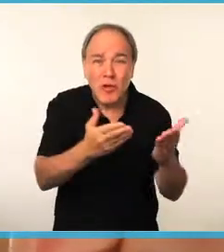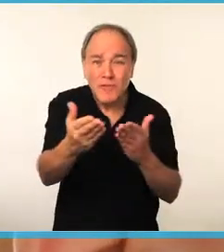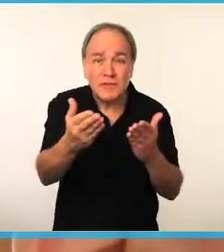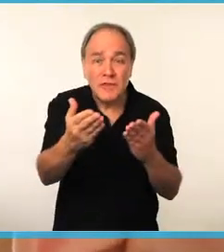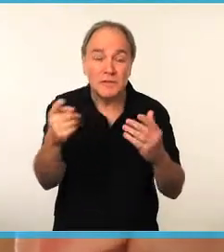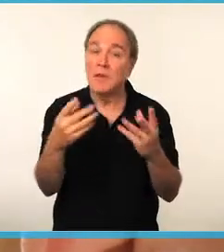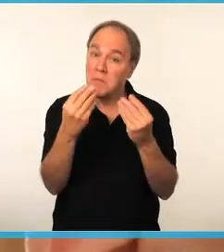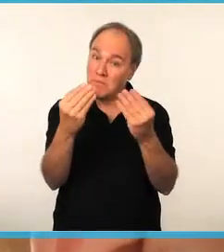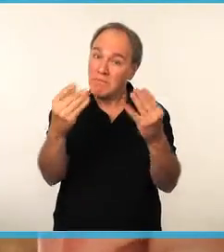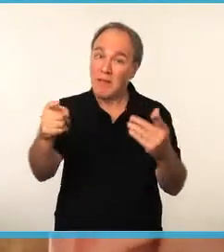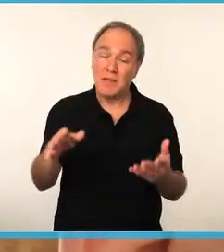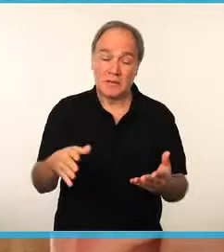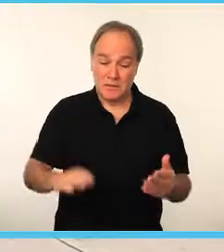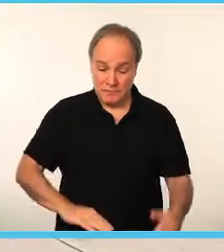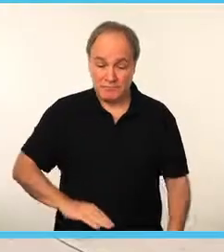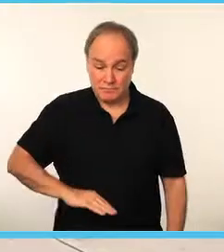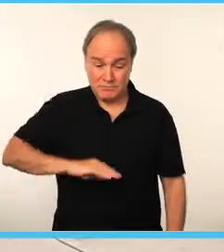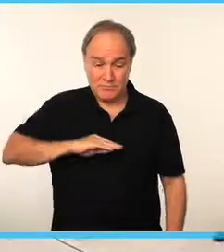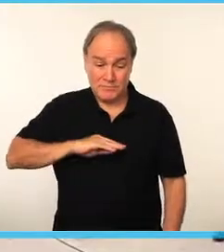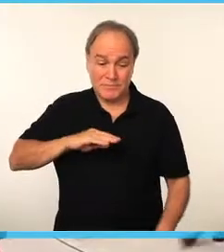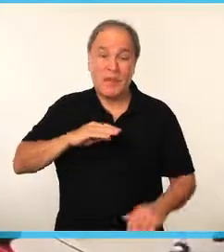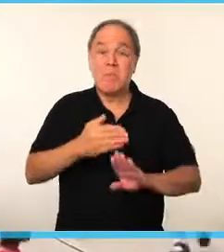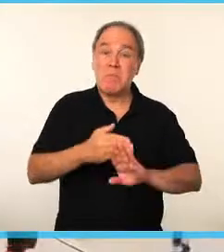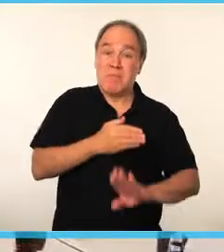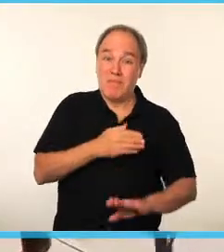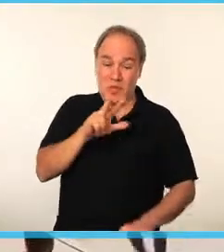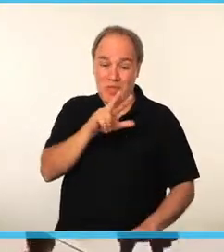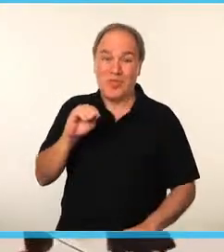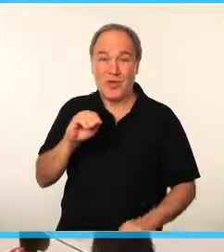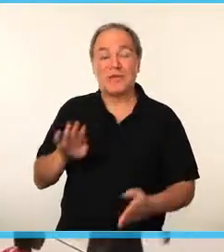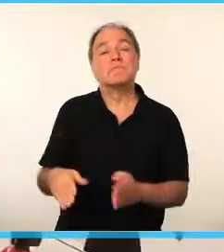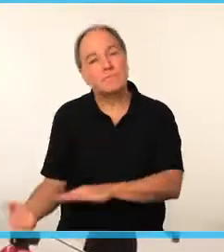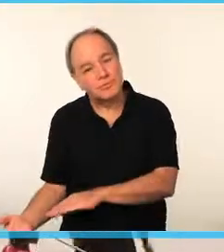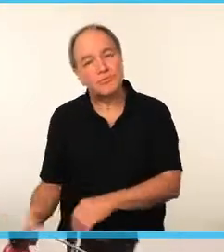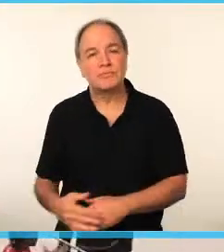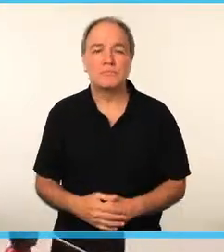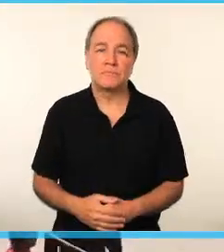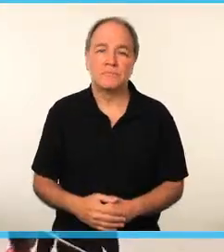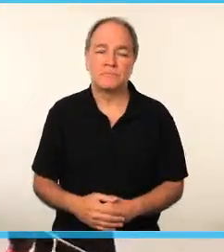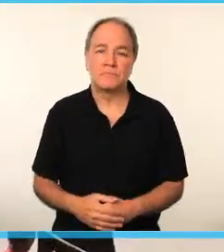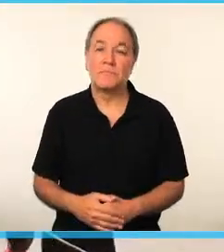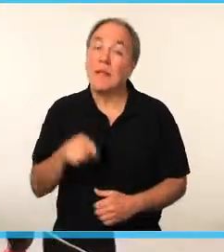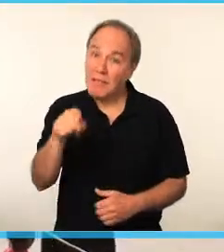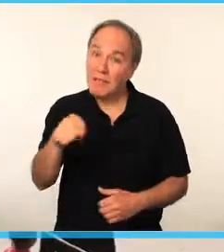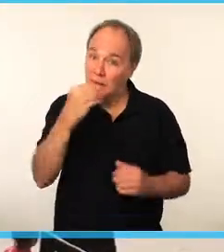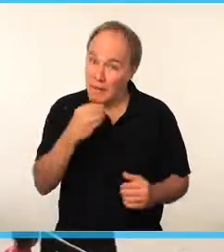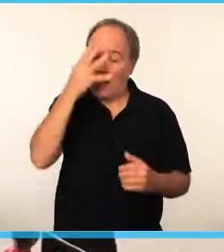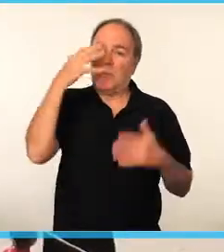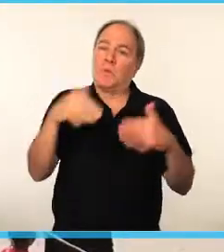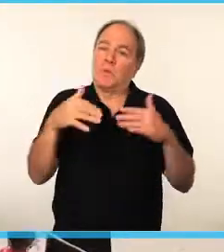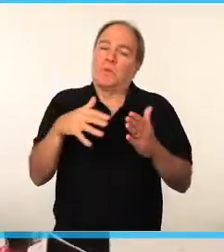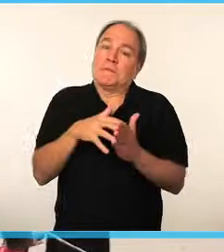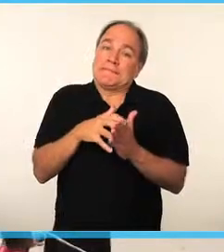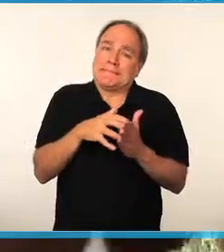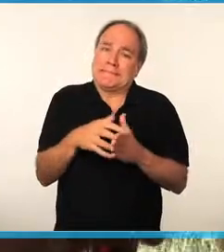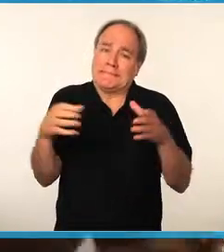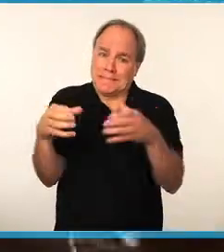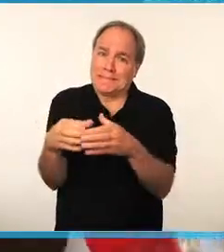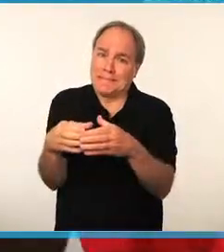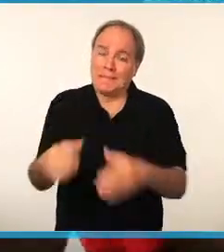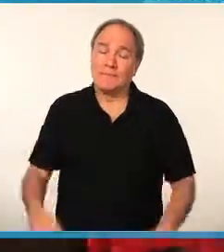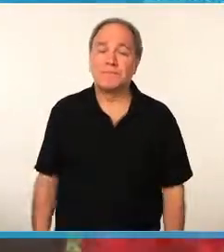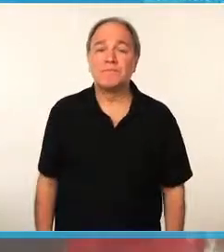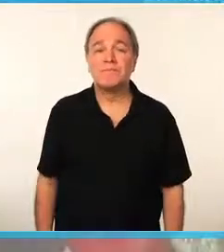services. Many of these children do not experience their 30th birthday. Of course, children with albinism is one of the most